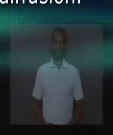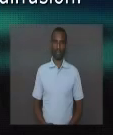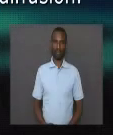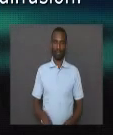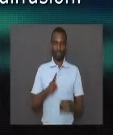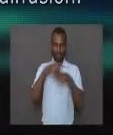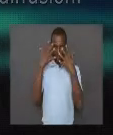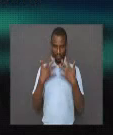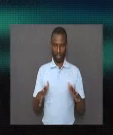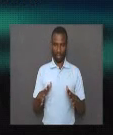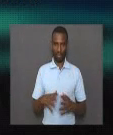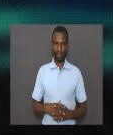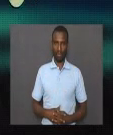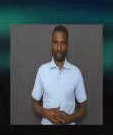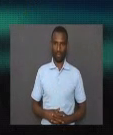Time's up.